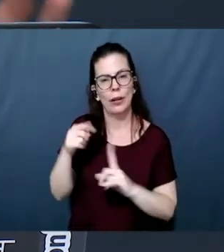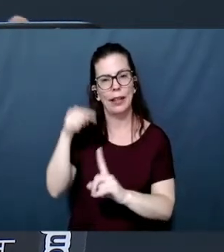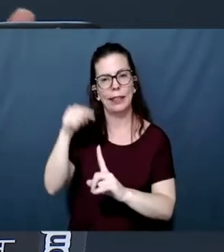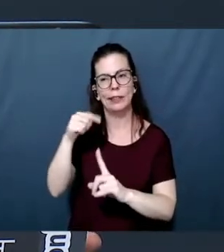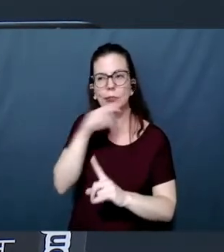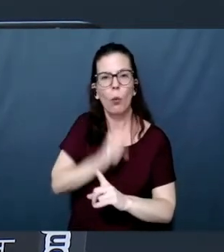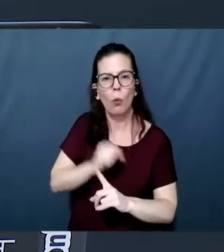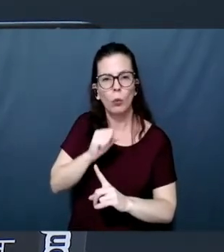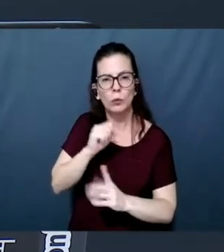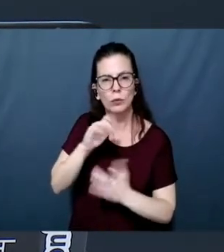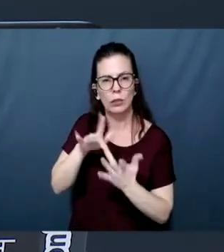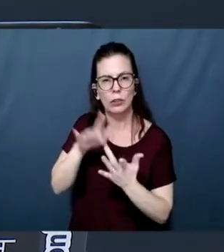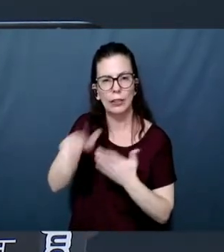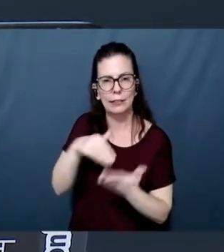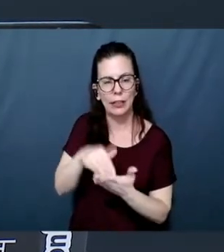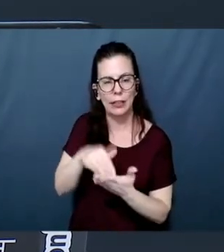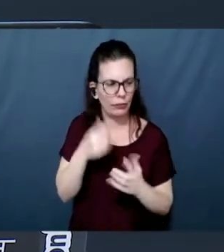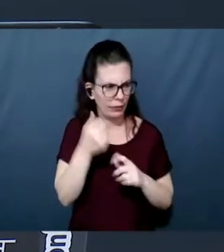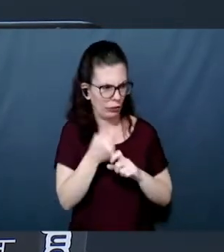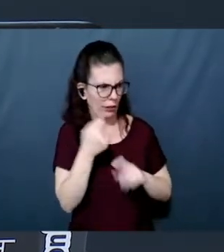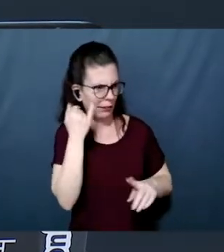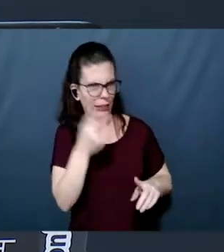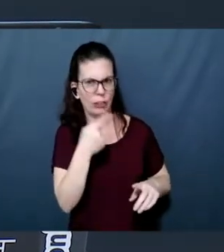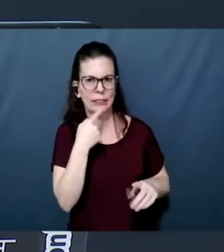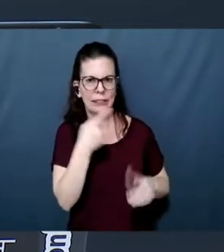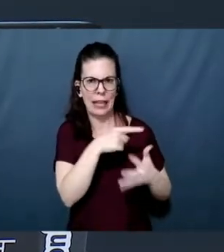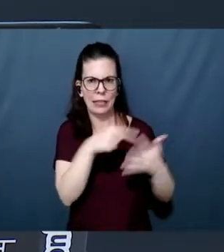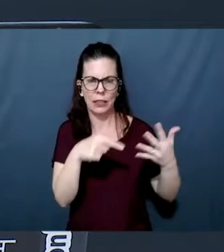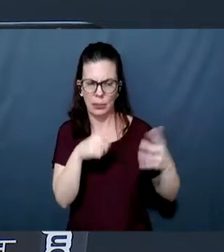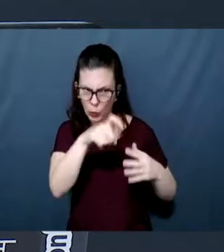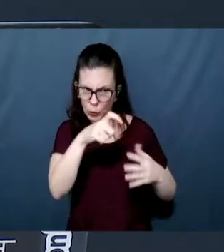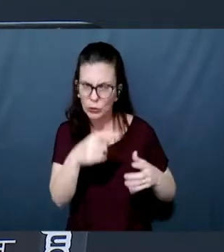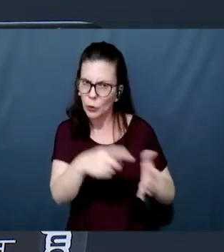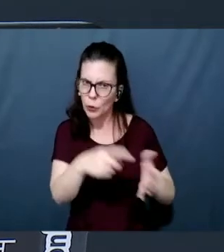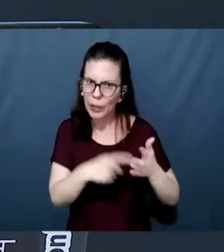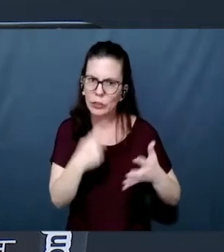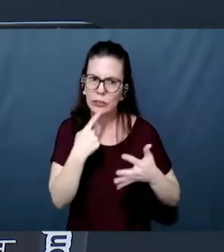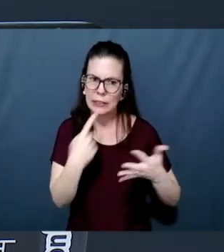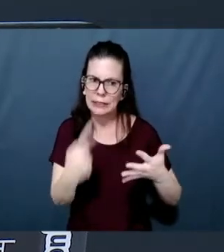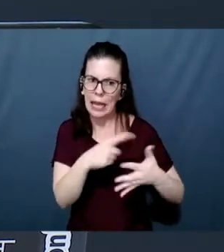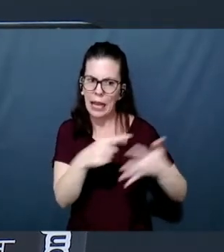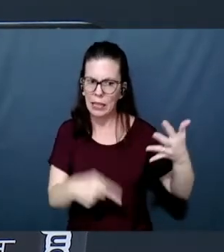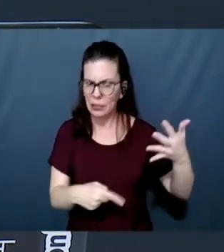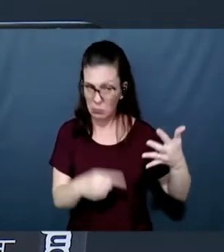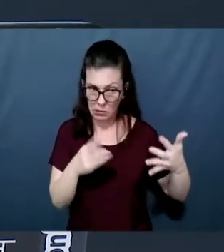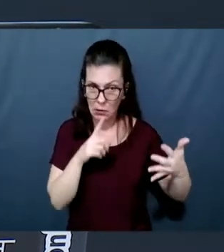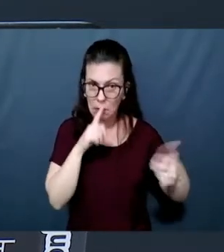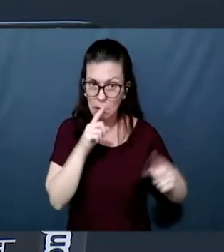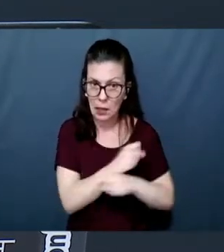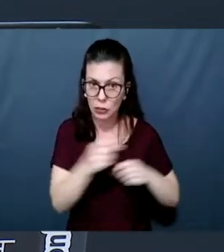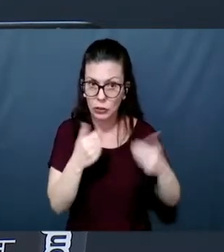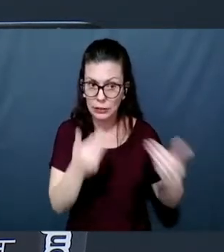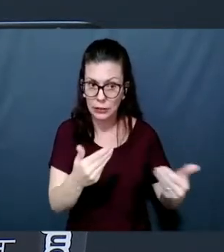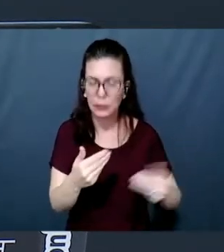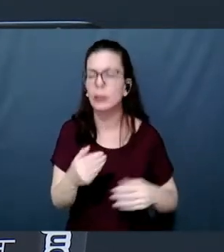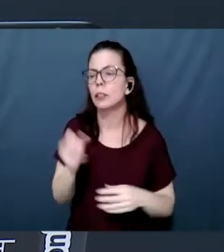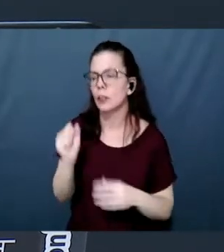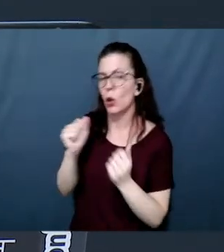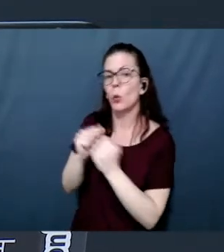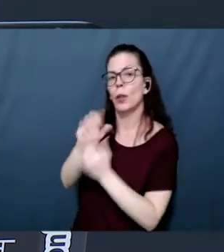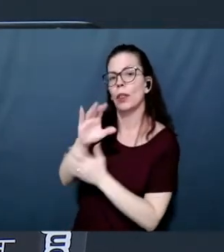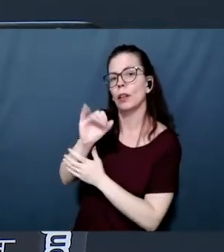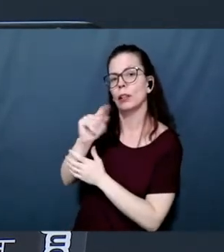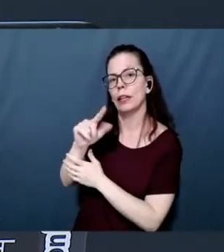if my agents are saying those things when they should be saying those things, right? With Contact Lens, what you can do is you can look for specific keywords